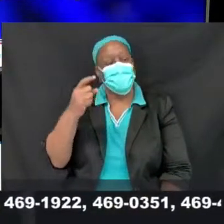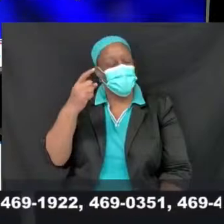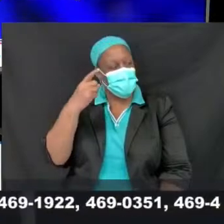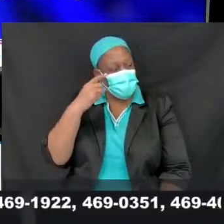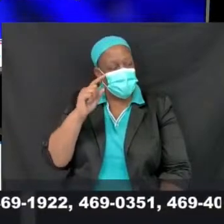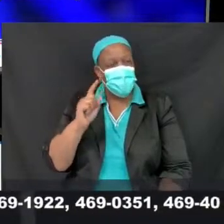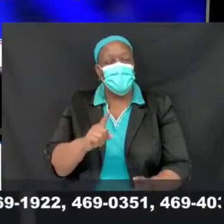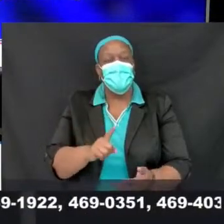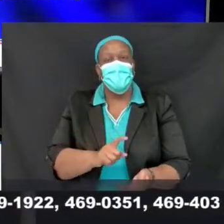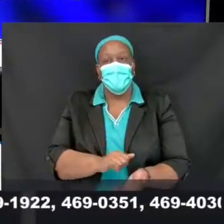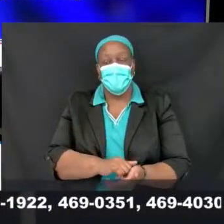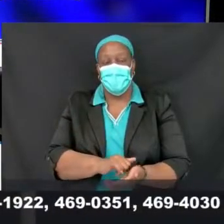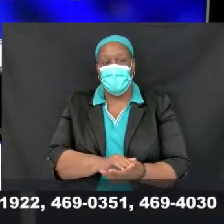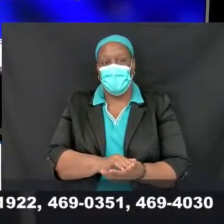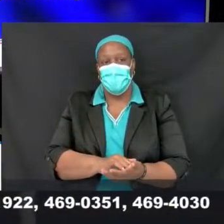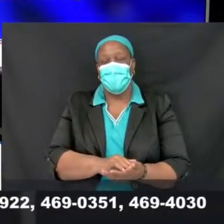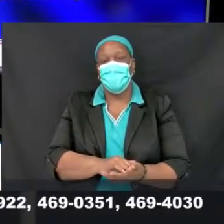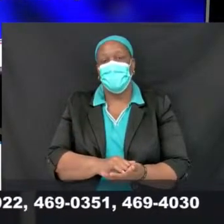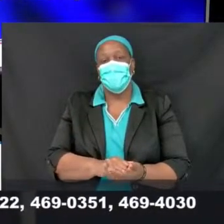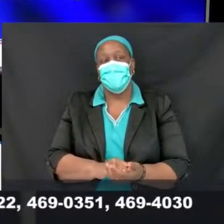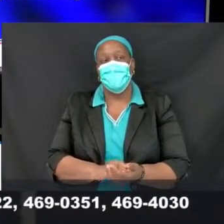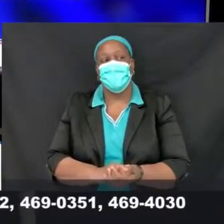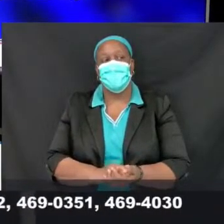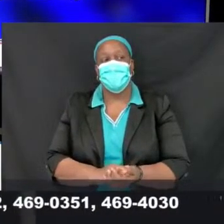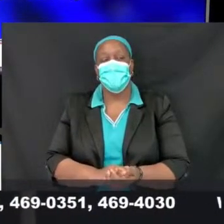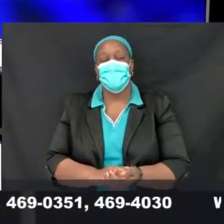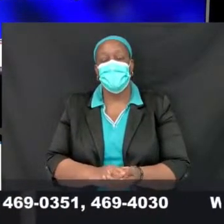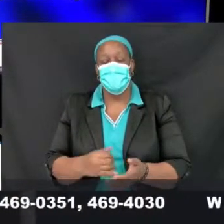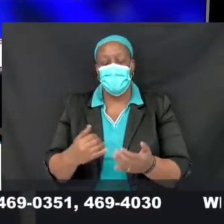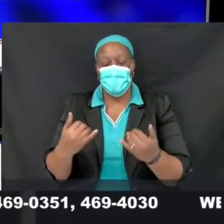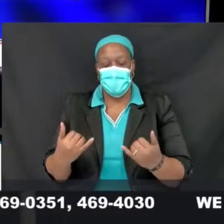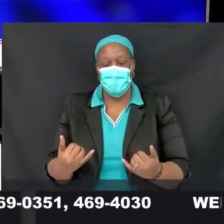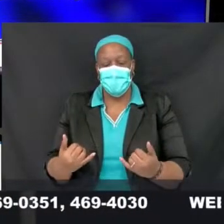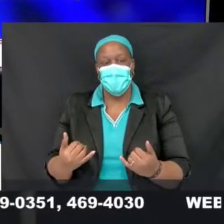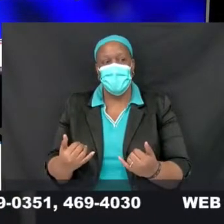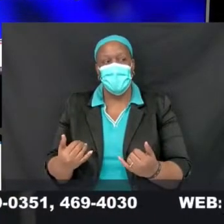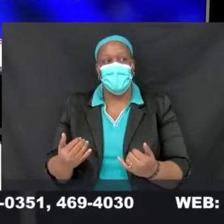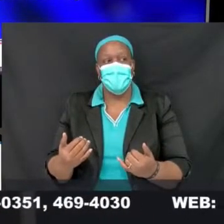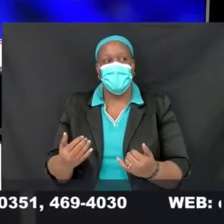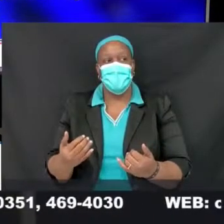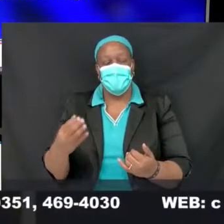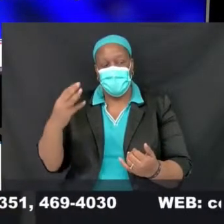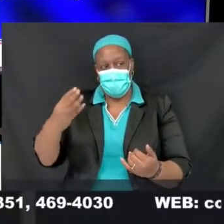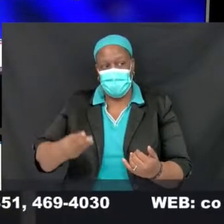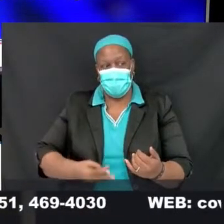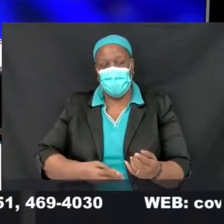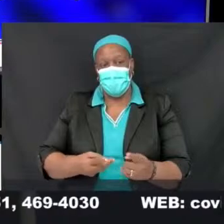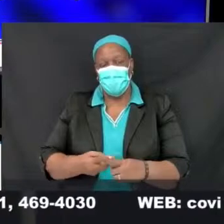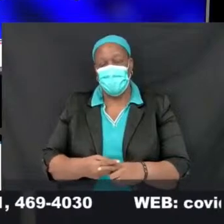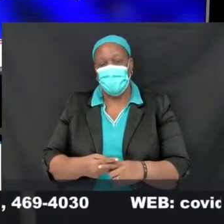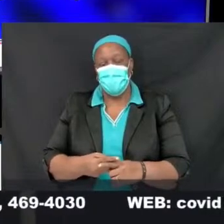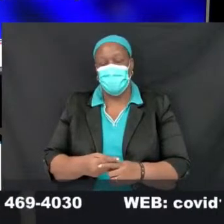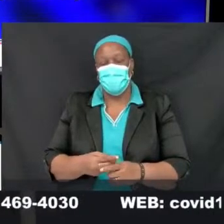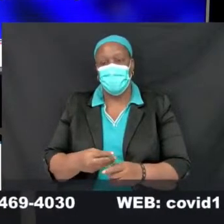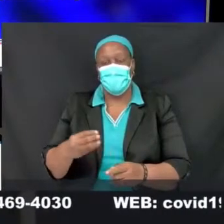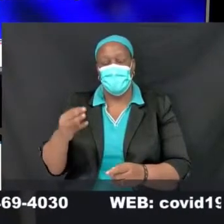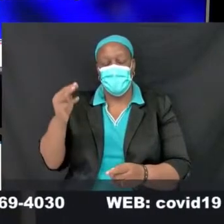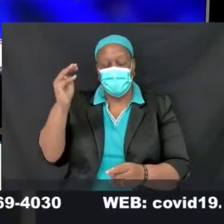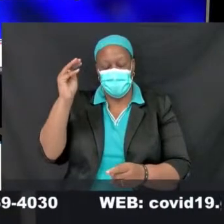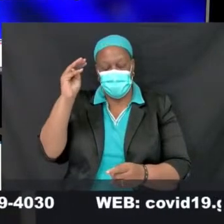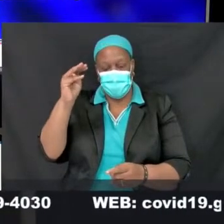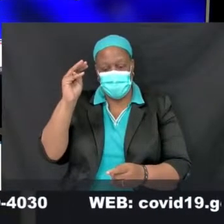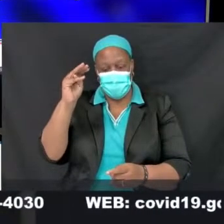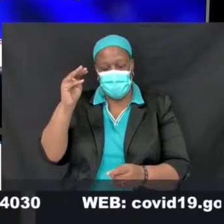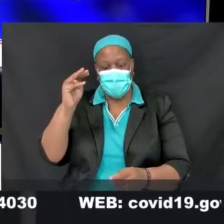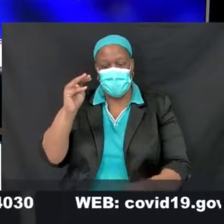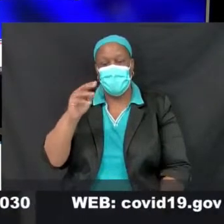Phipps, the co-chair of the Disaster Mitigation Council. Welcome,